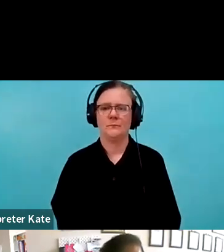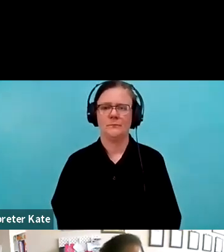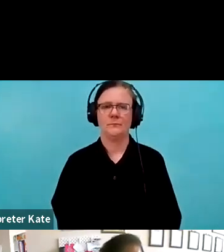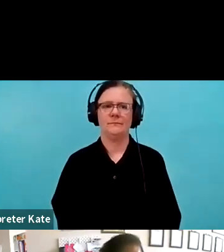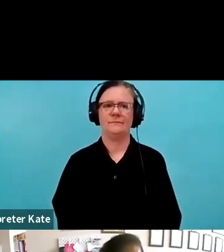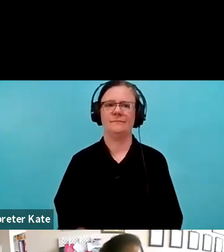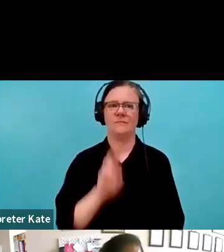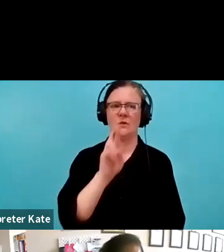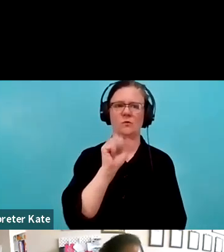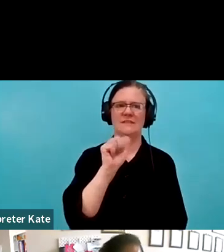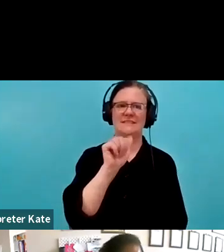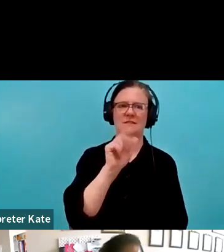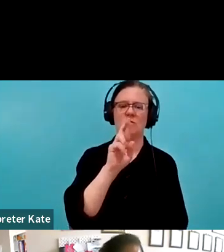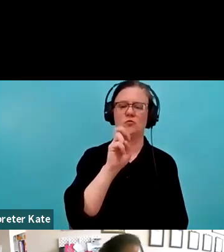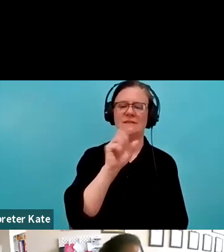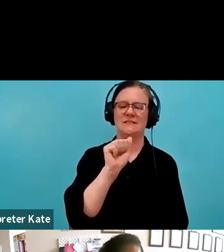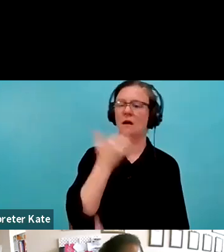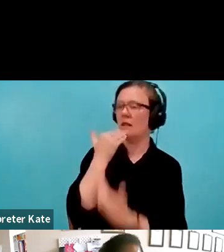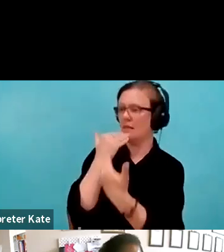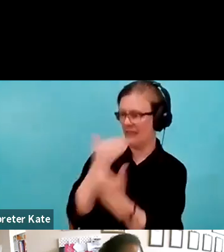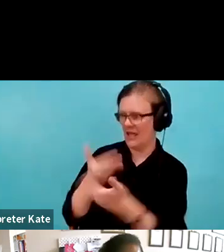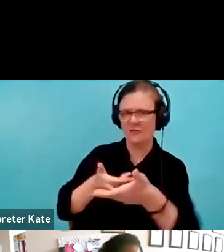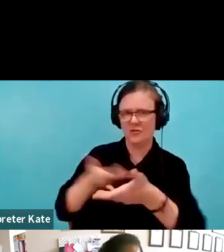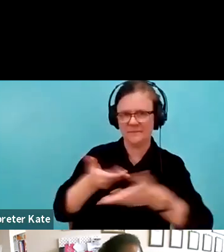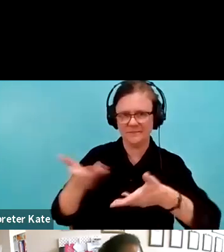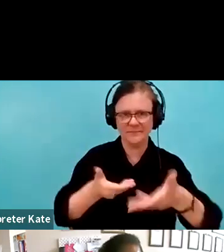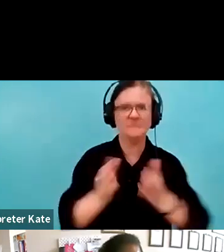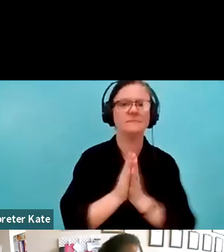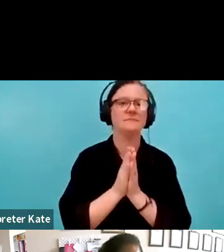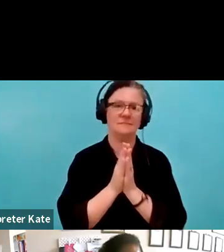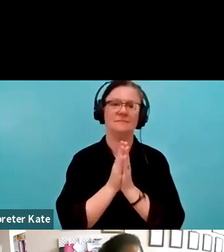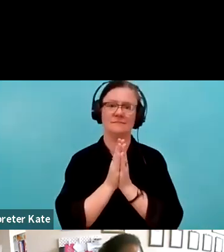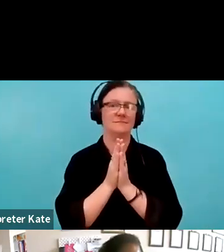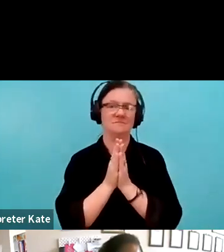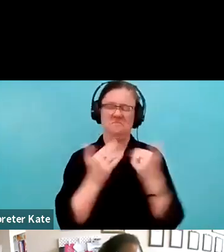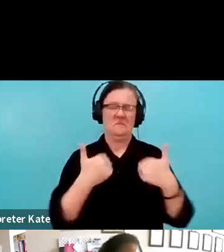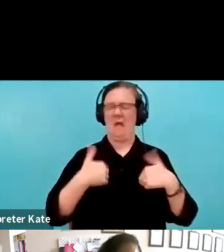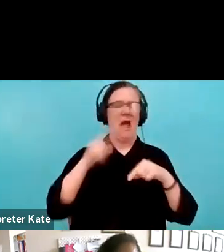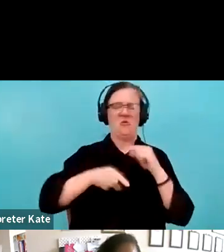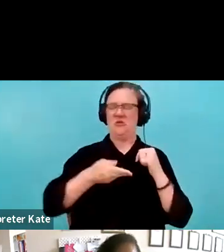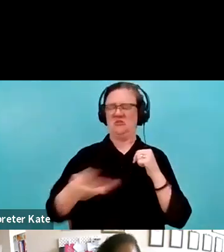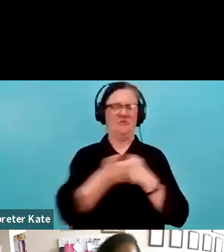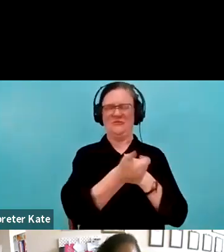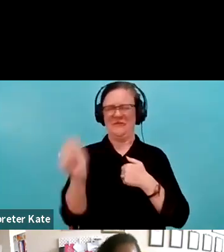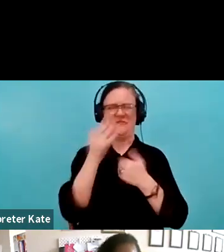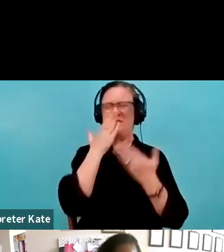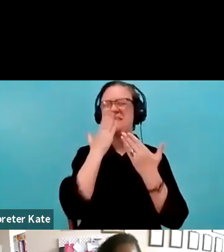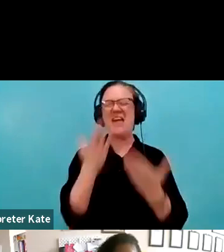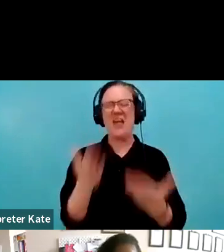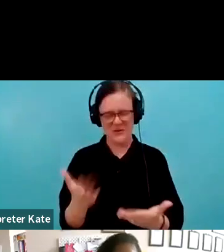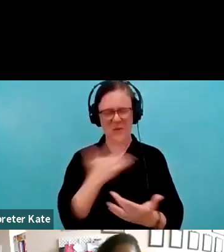This is Lisa. Thank you all so much for the great introduction. Certainly better than I could have introduced you, so appreciate